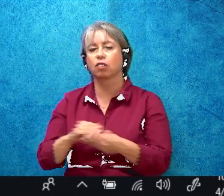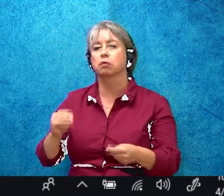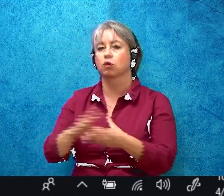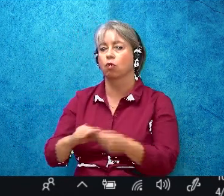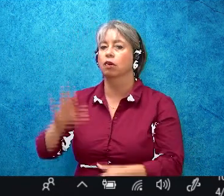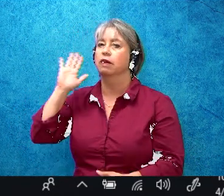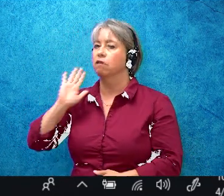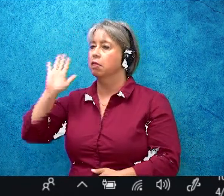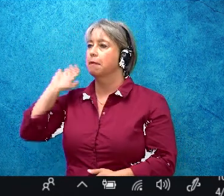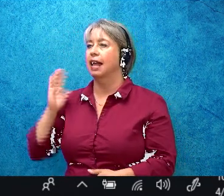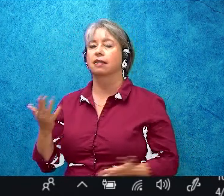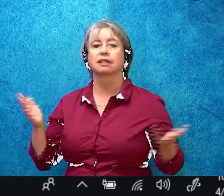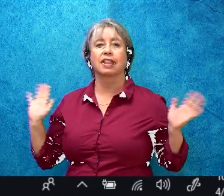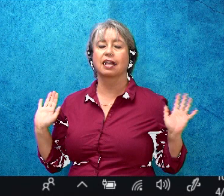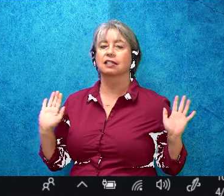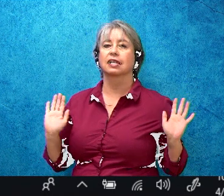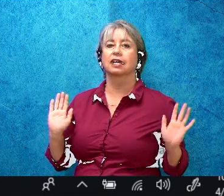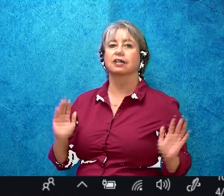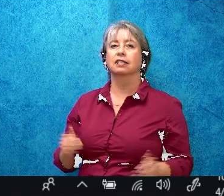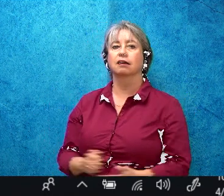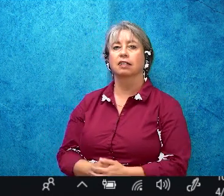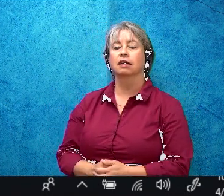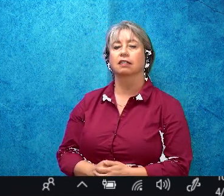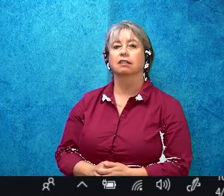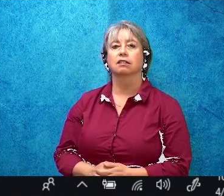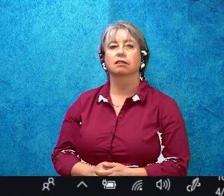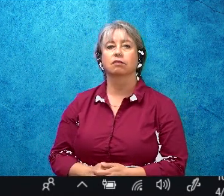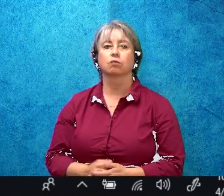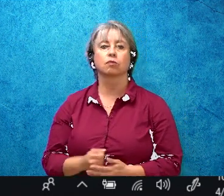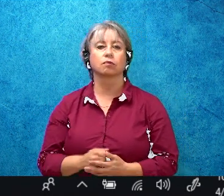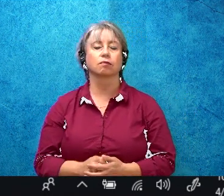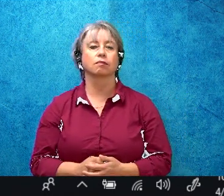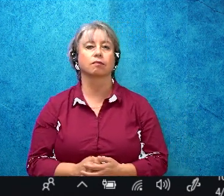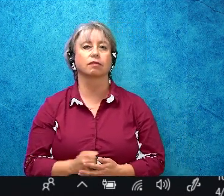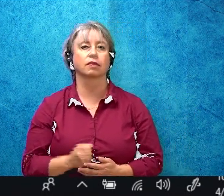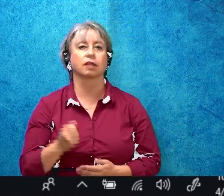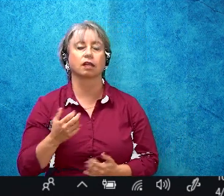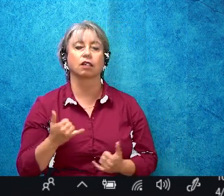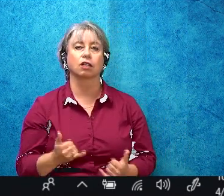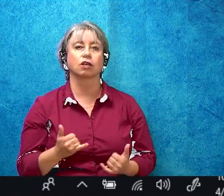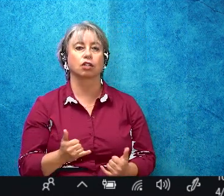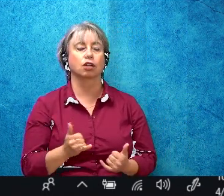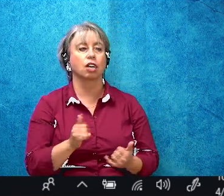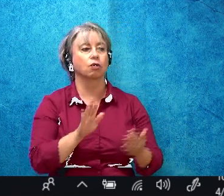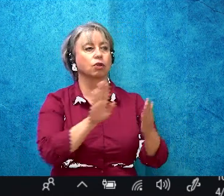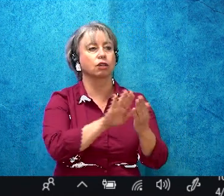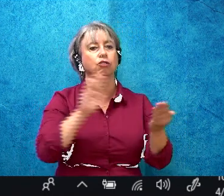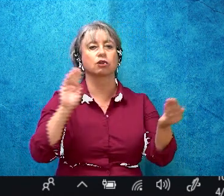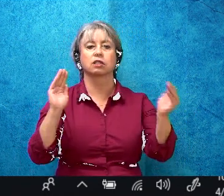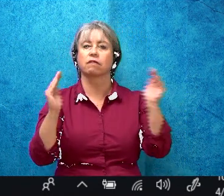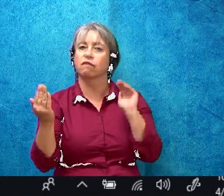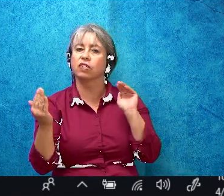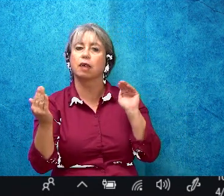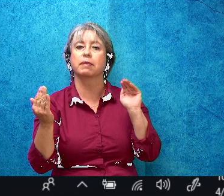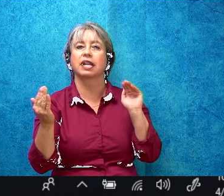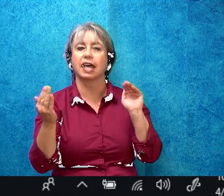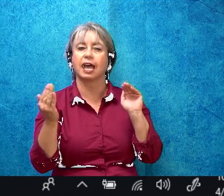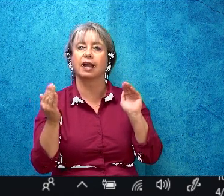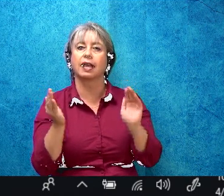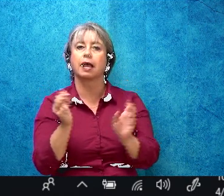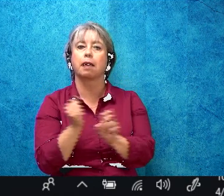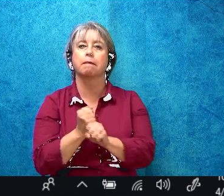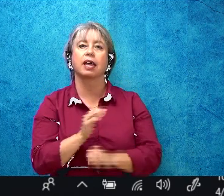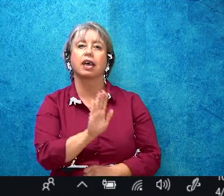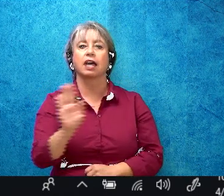all, okay? So it's like putting a flip on something. You know, the same way Drake takes somebody else's lyrics and makes it his own song. It's kind of the